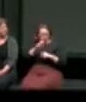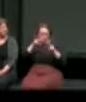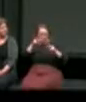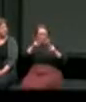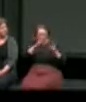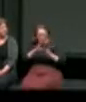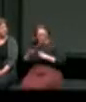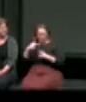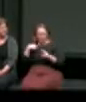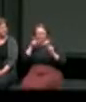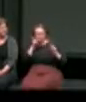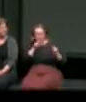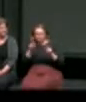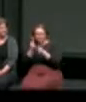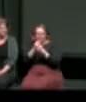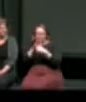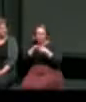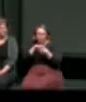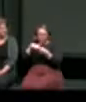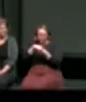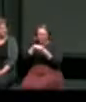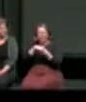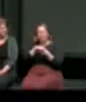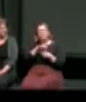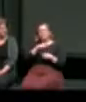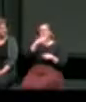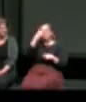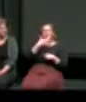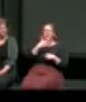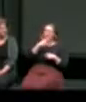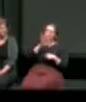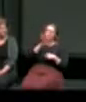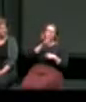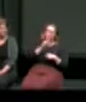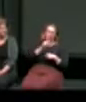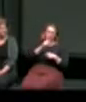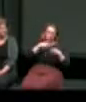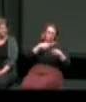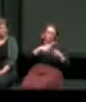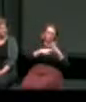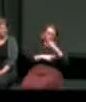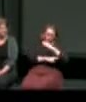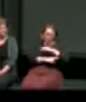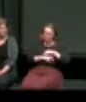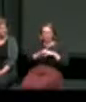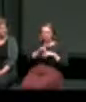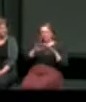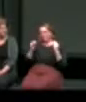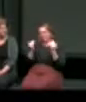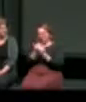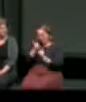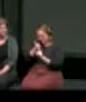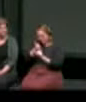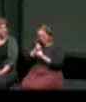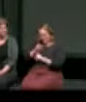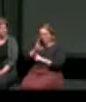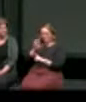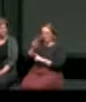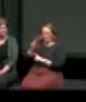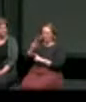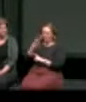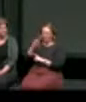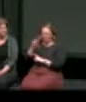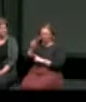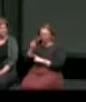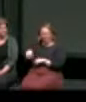everything on the site. The Front Street Bridge, the dam itself, the bulkhead, there's some utilities we're monitoring, the Chickory Race.